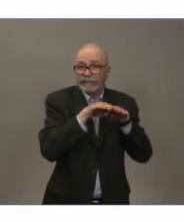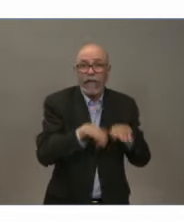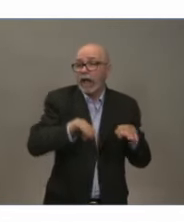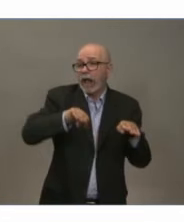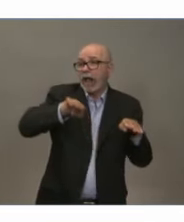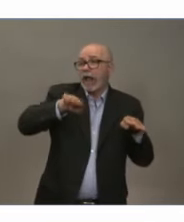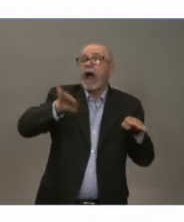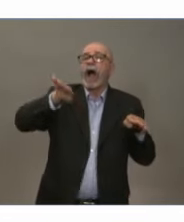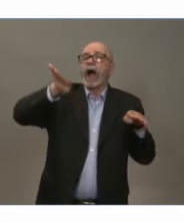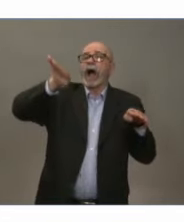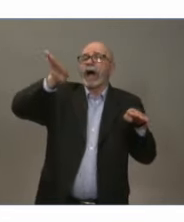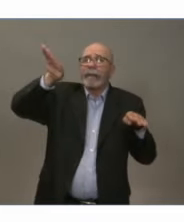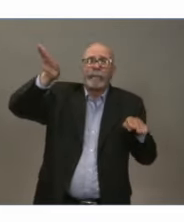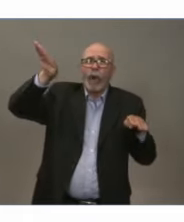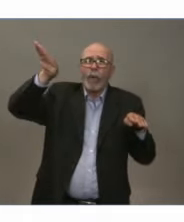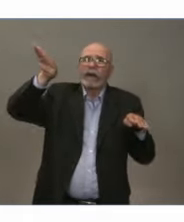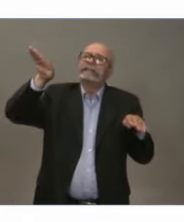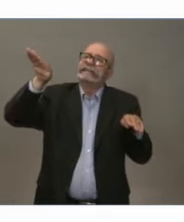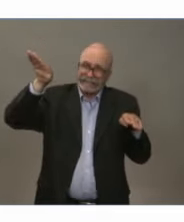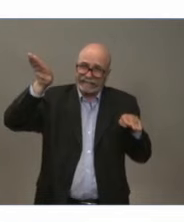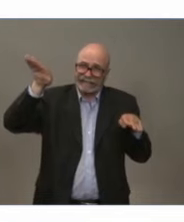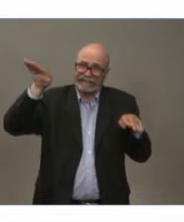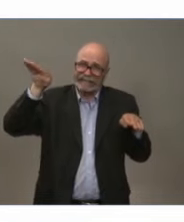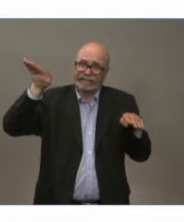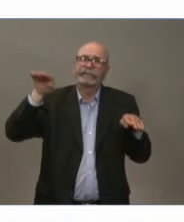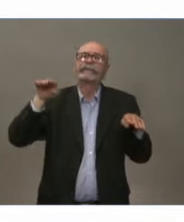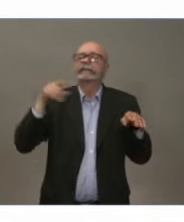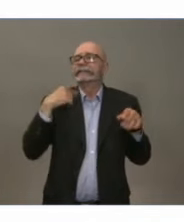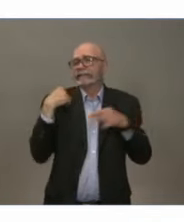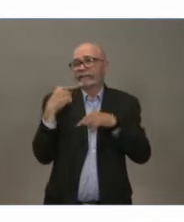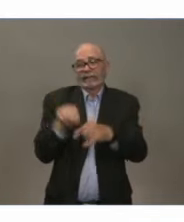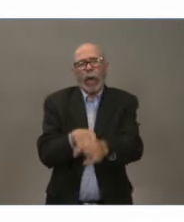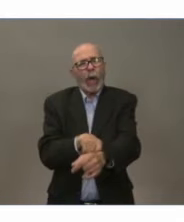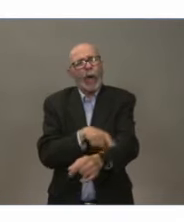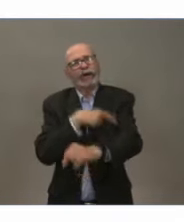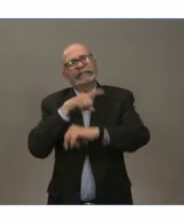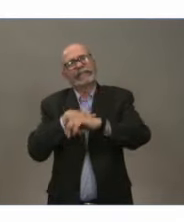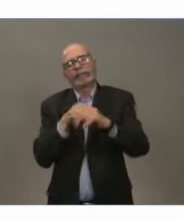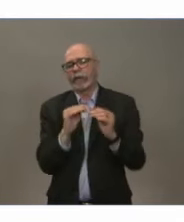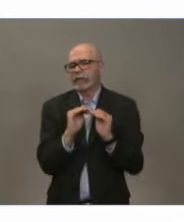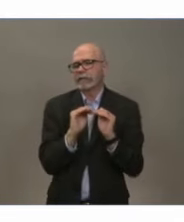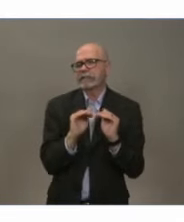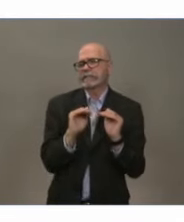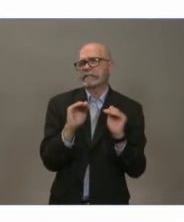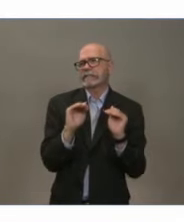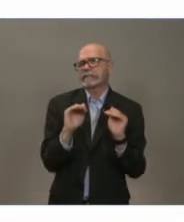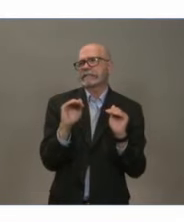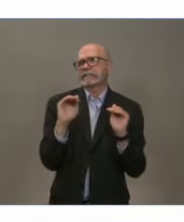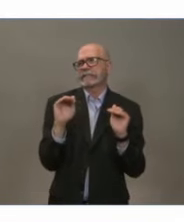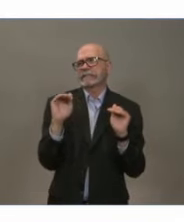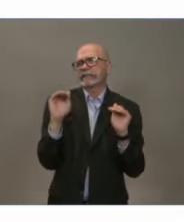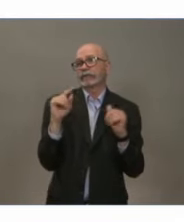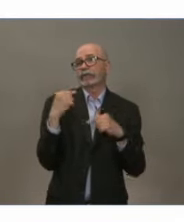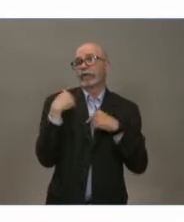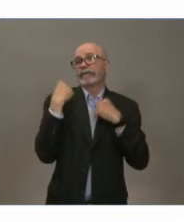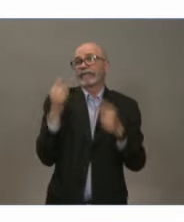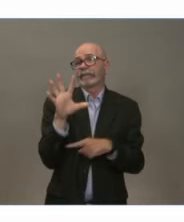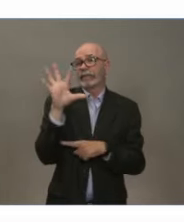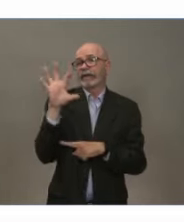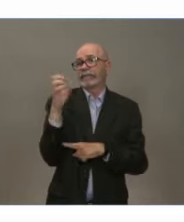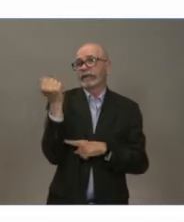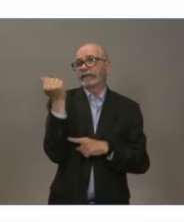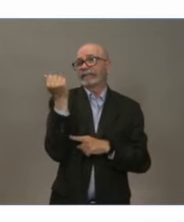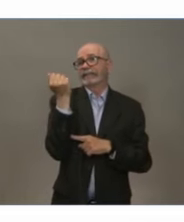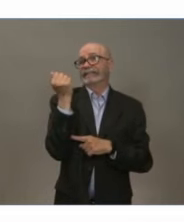we're cases over time, cumulative cases over time, and as of today we have 517 cases. So this is where we